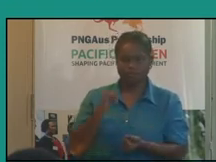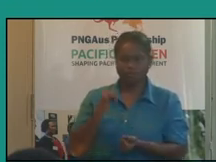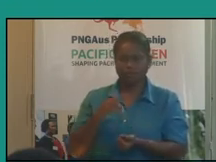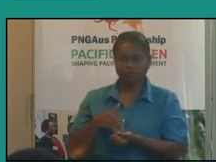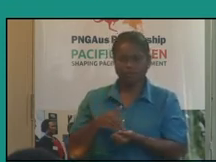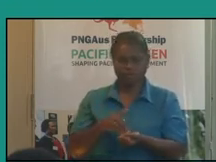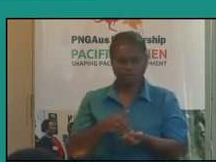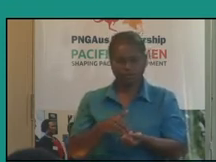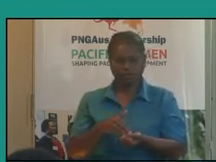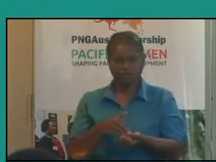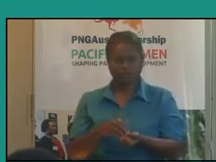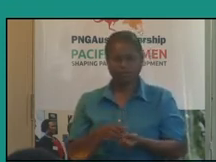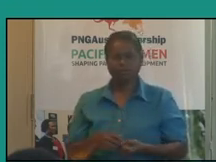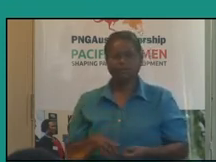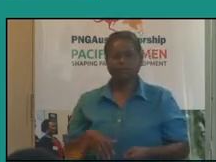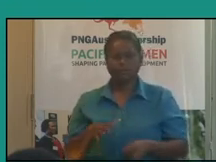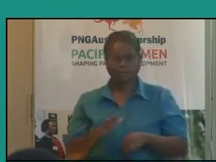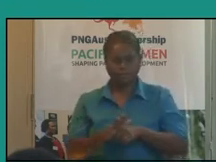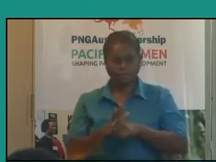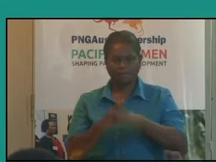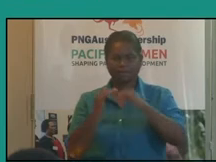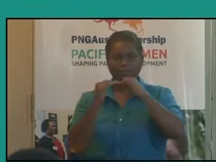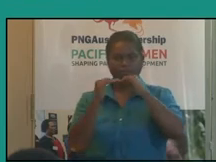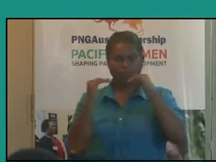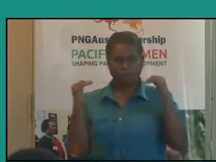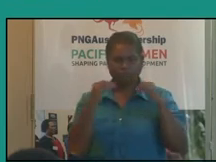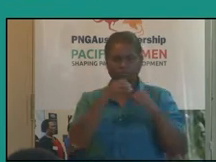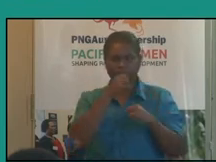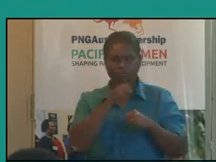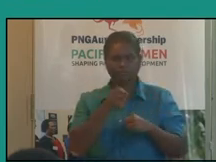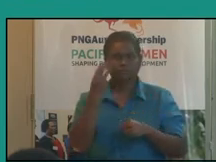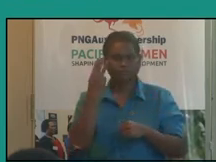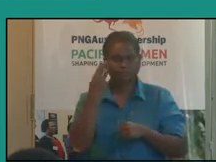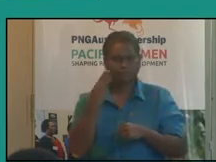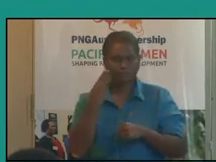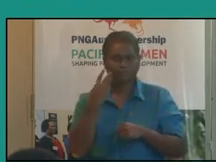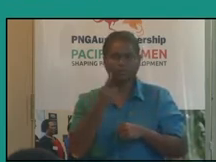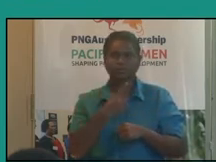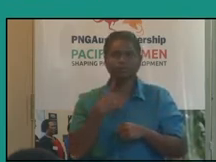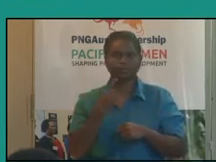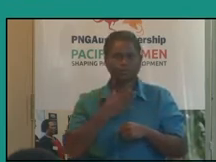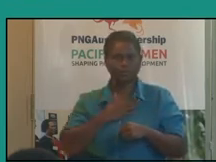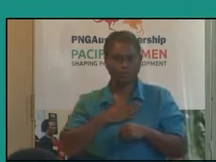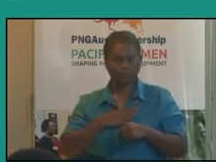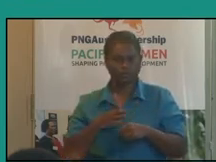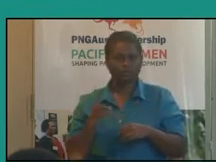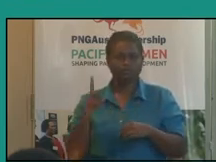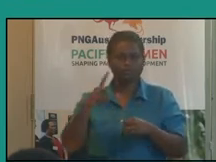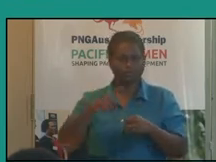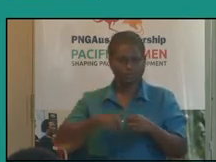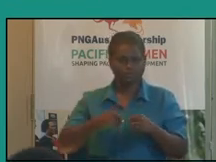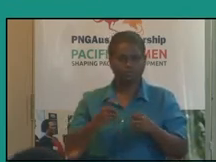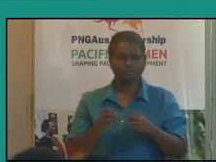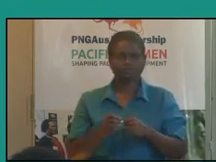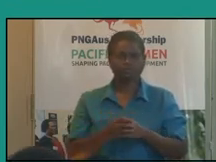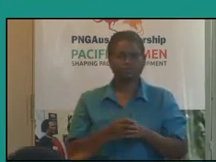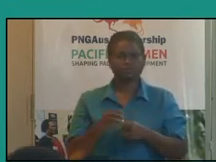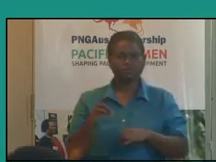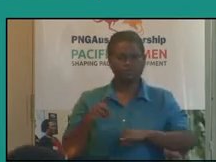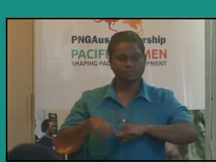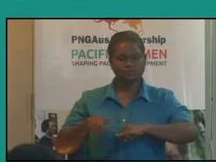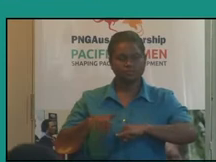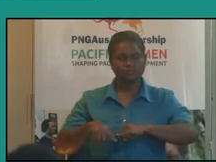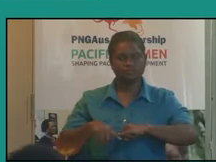more, you know, equality in terms of the entry level of, I guess, expenditure at elections? That's